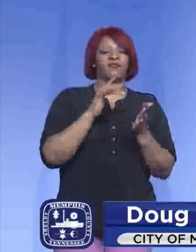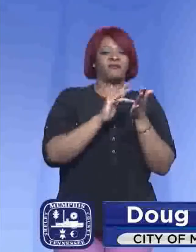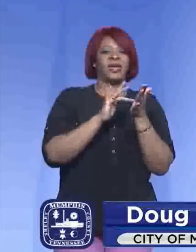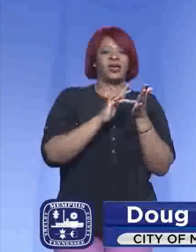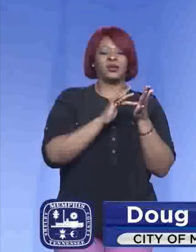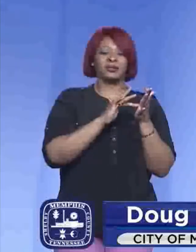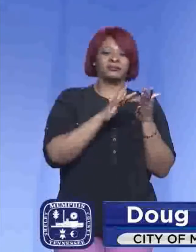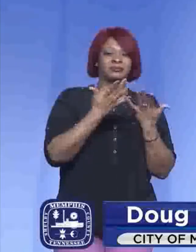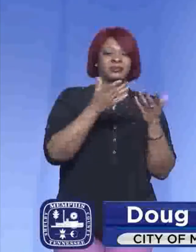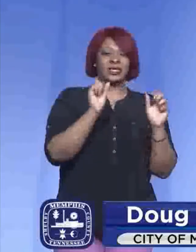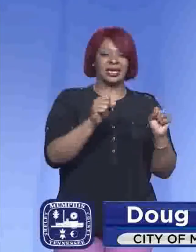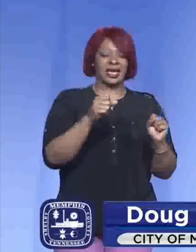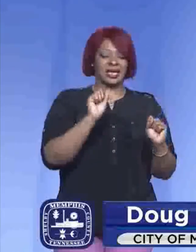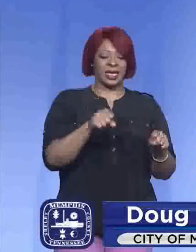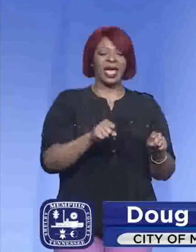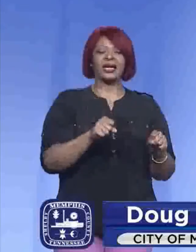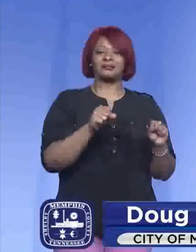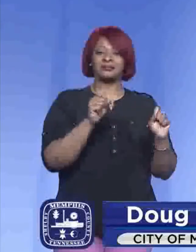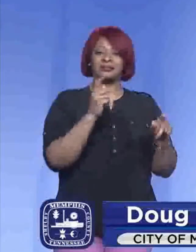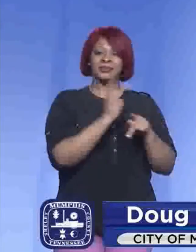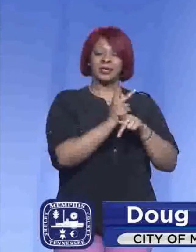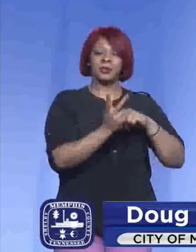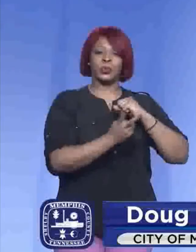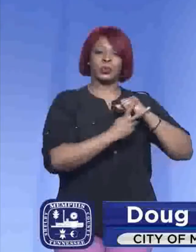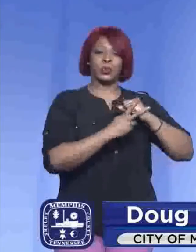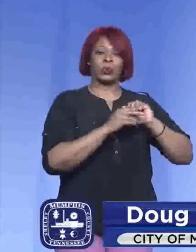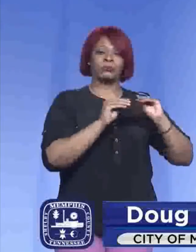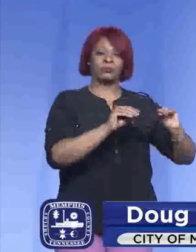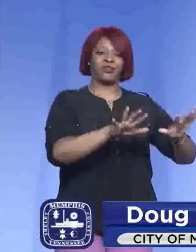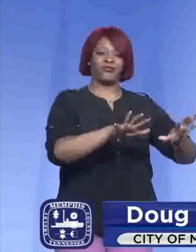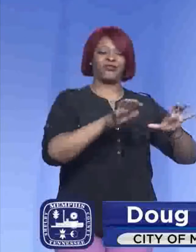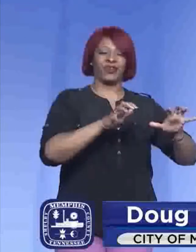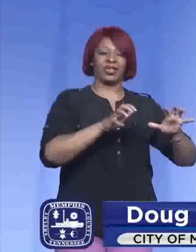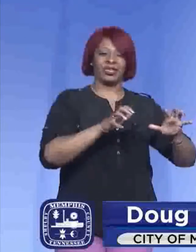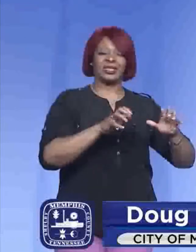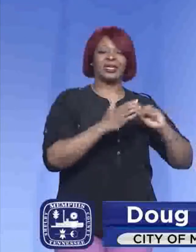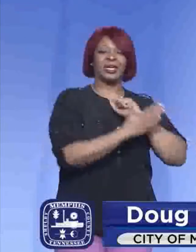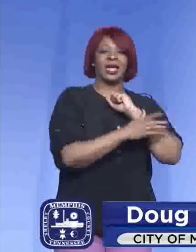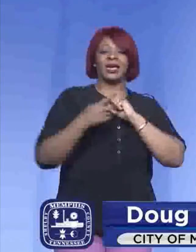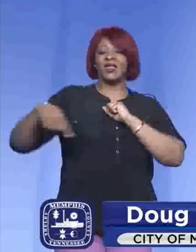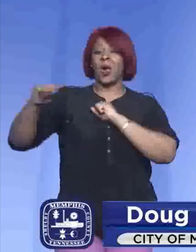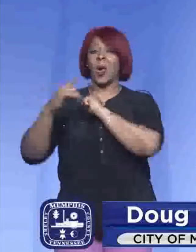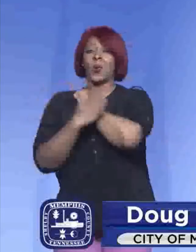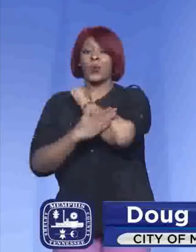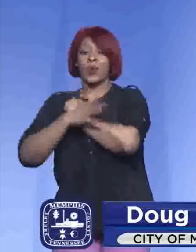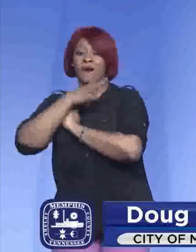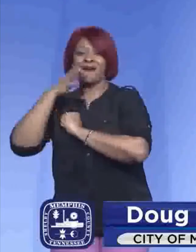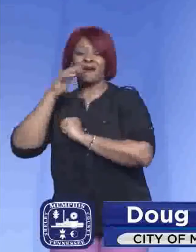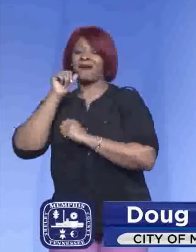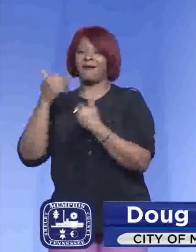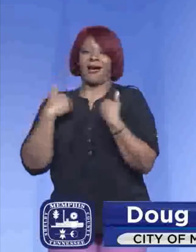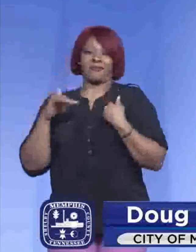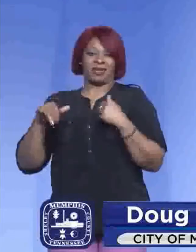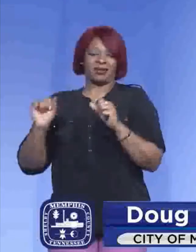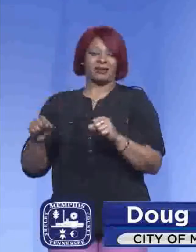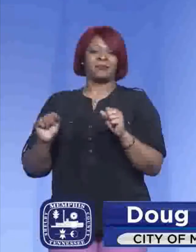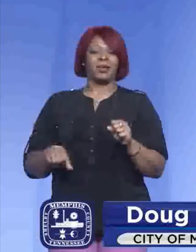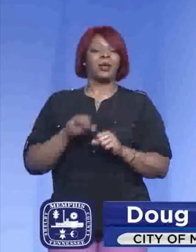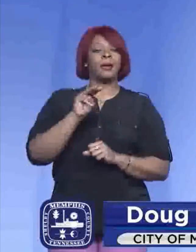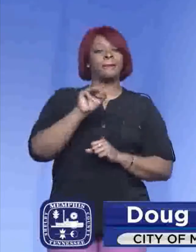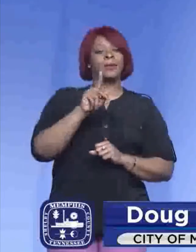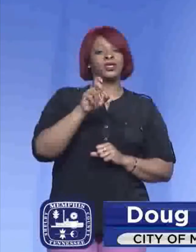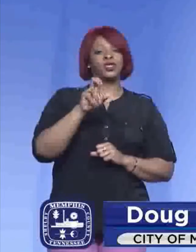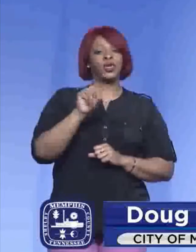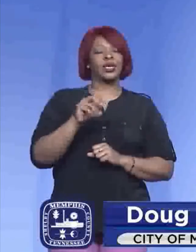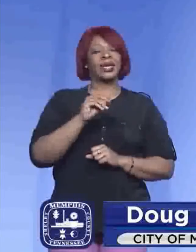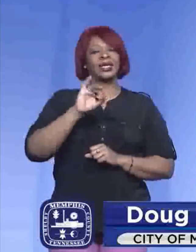institutions who have the deep freeze capacity in order to store that. Many of the rural counties do not, and as you know, Moderna and J&J